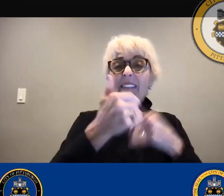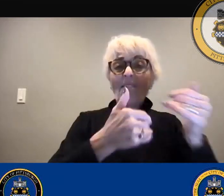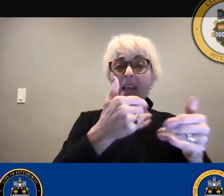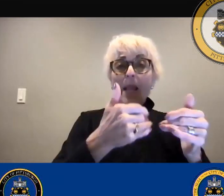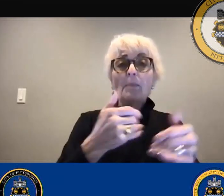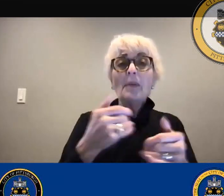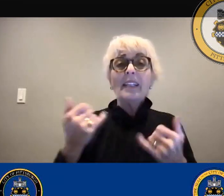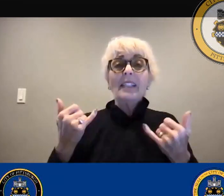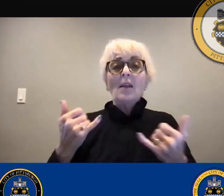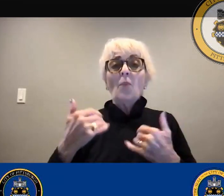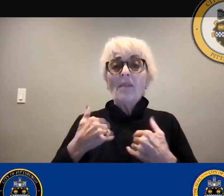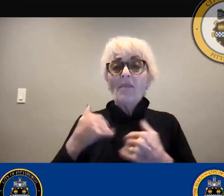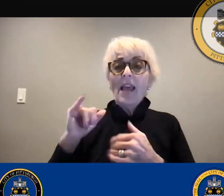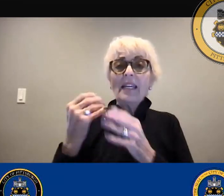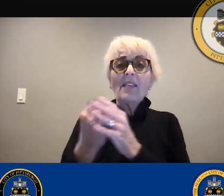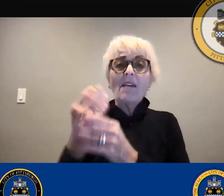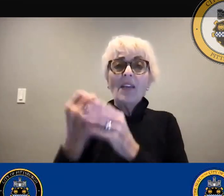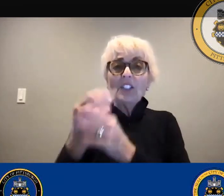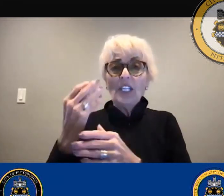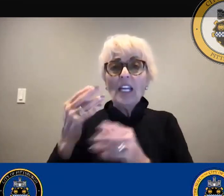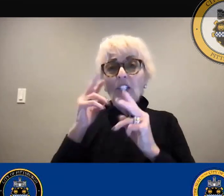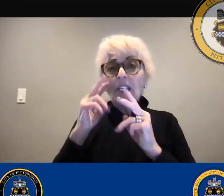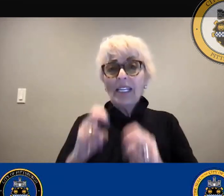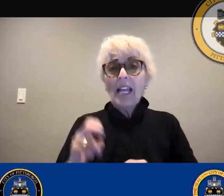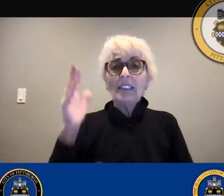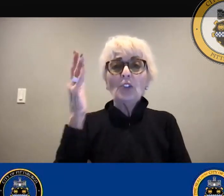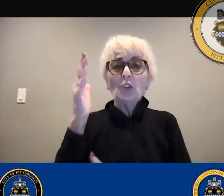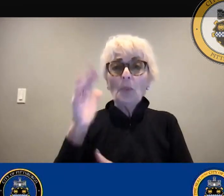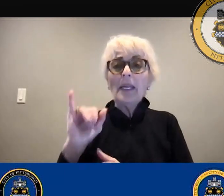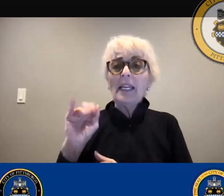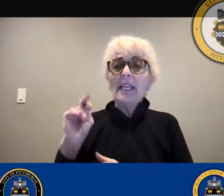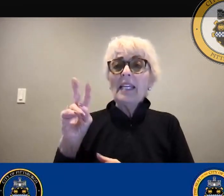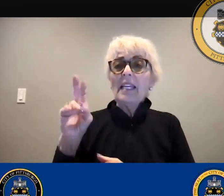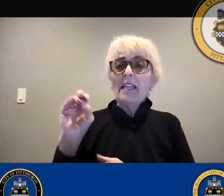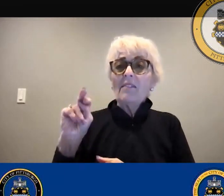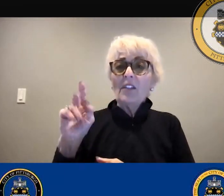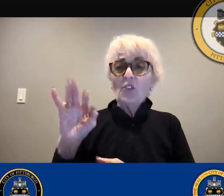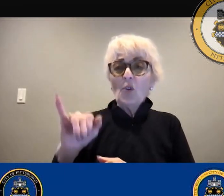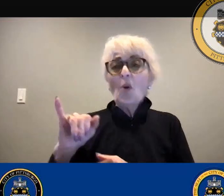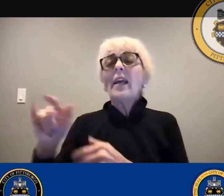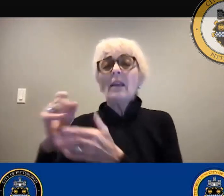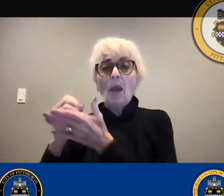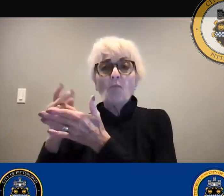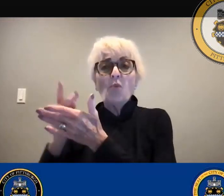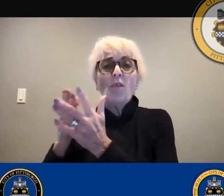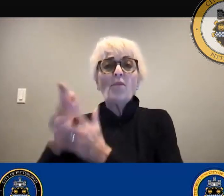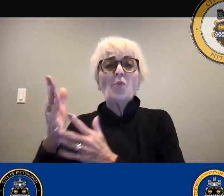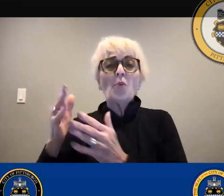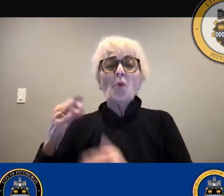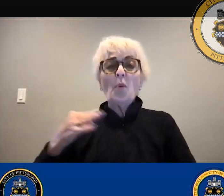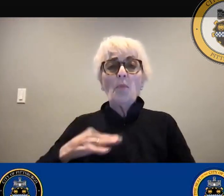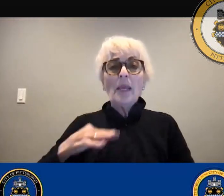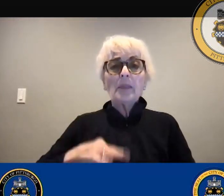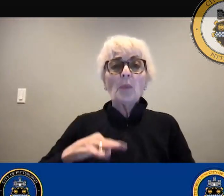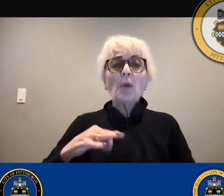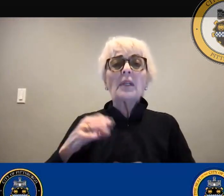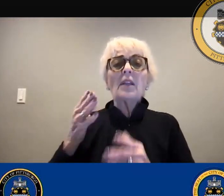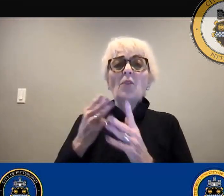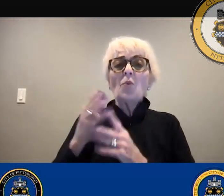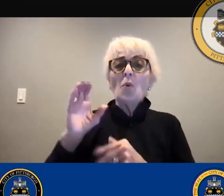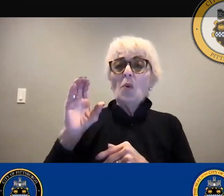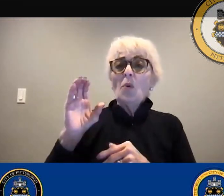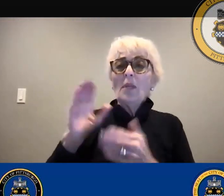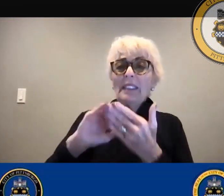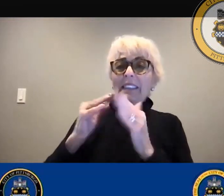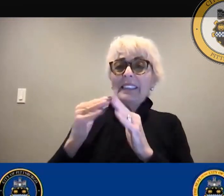vegetation analysis and tree inventory completed, and that has been approved by the city of Pittsburgh. City Forestry's department. And so the next